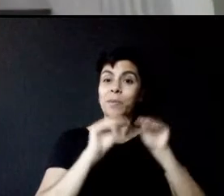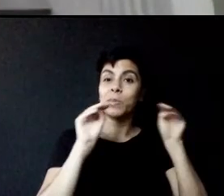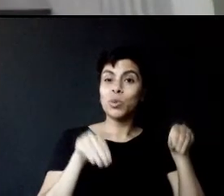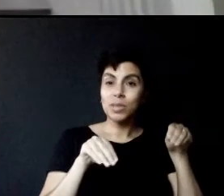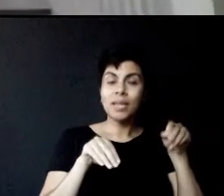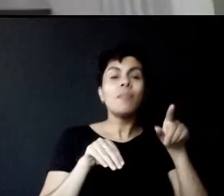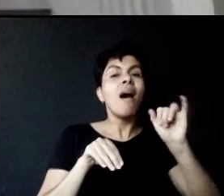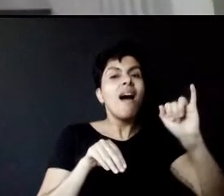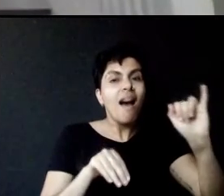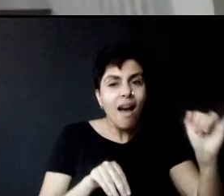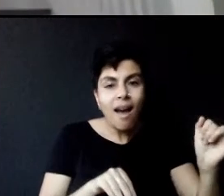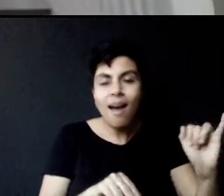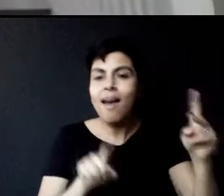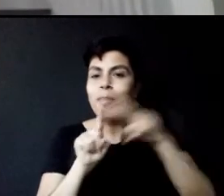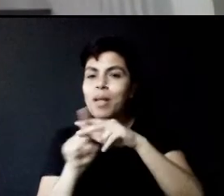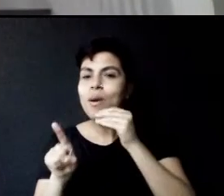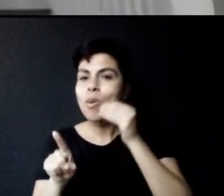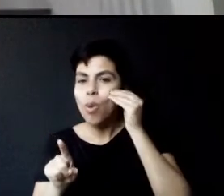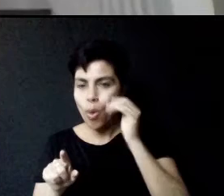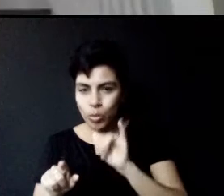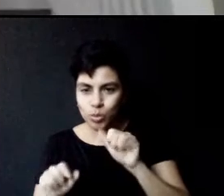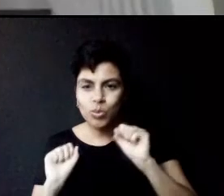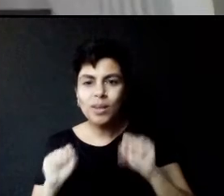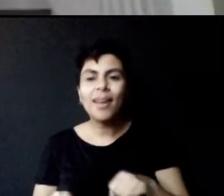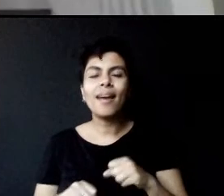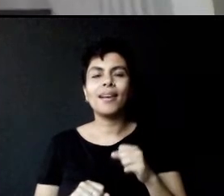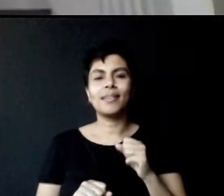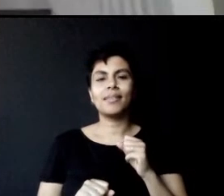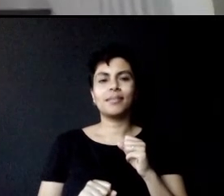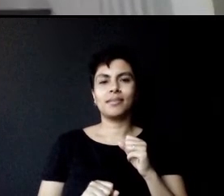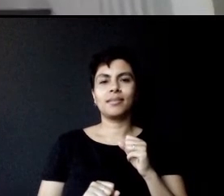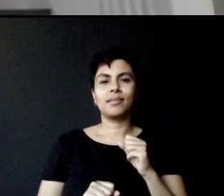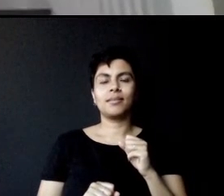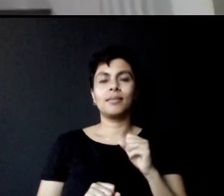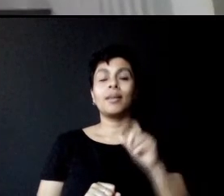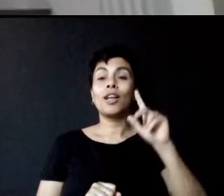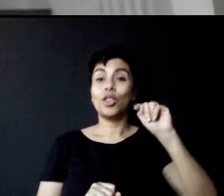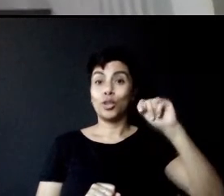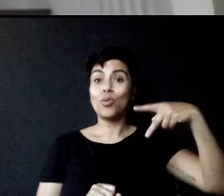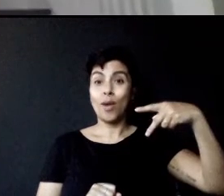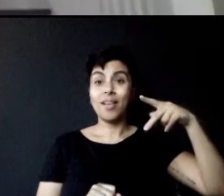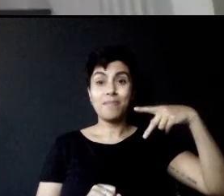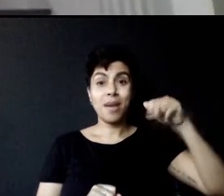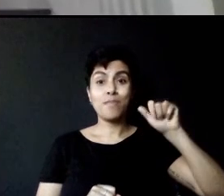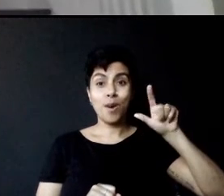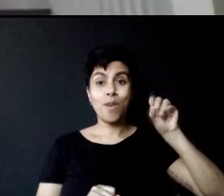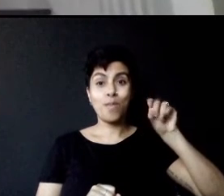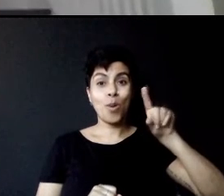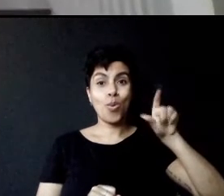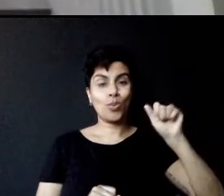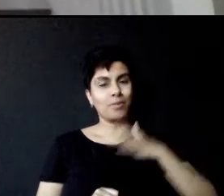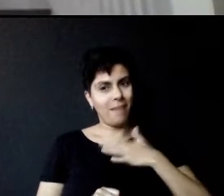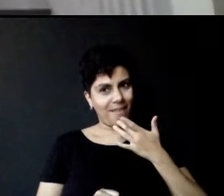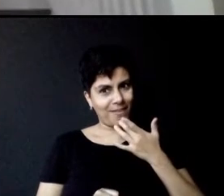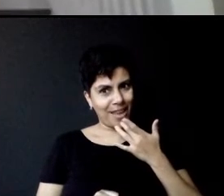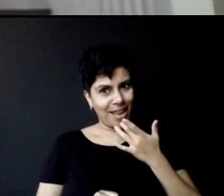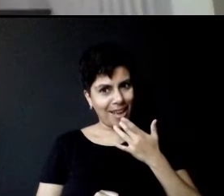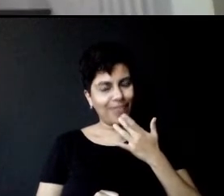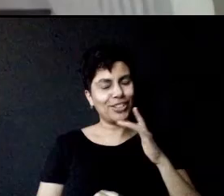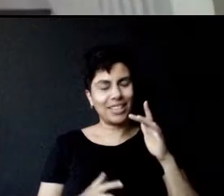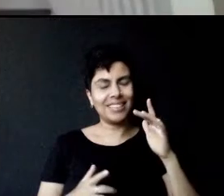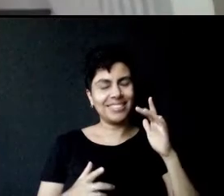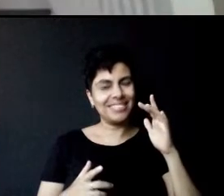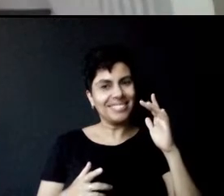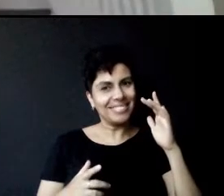families in a smaller scale what they can do. And in terms of toilet paper palooza, which is definitely my